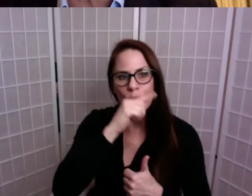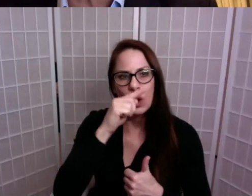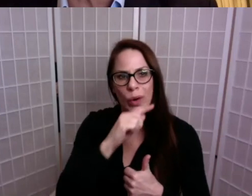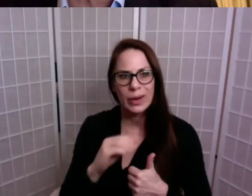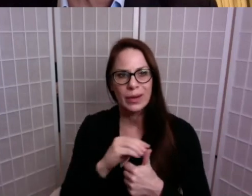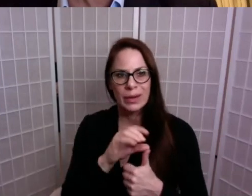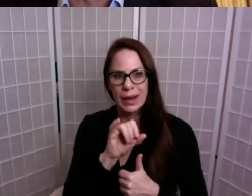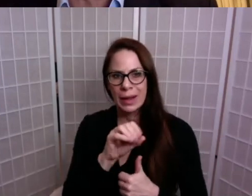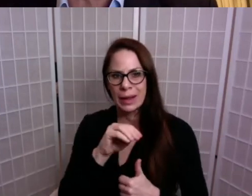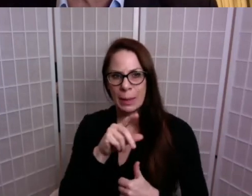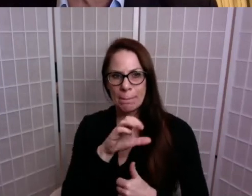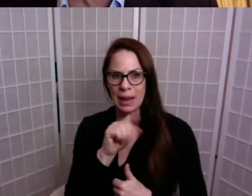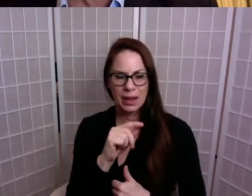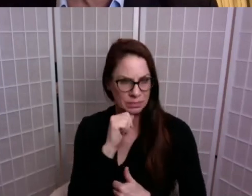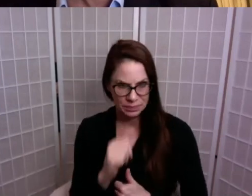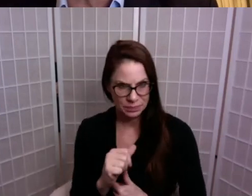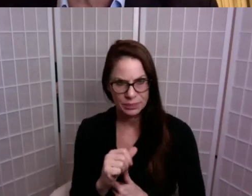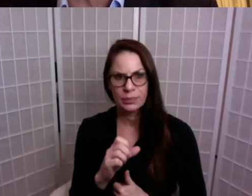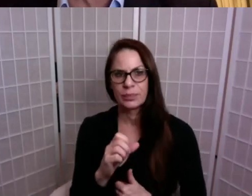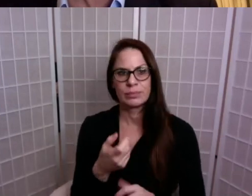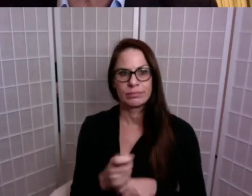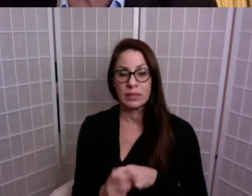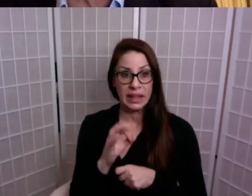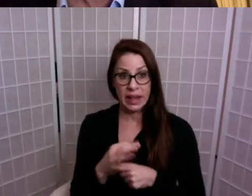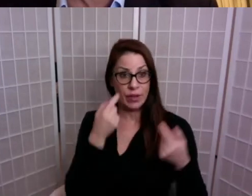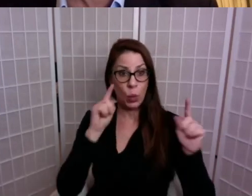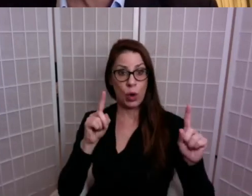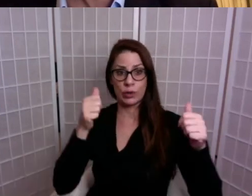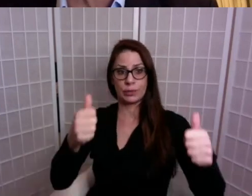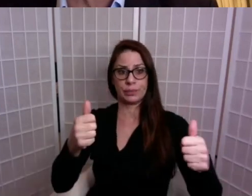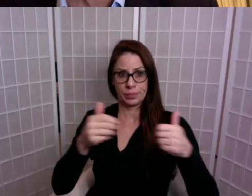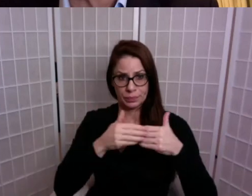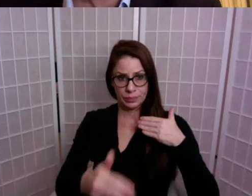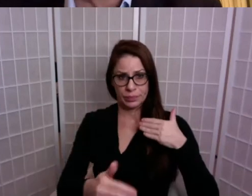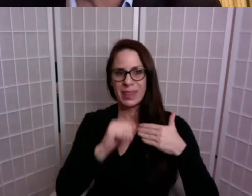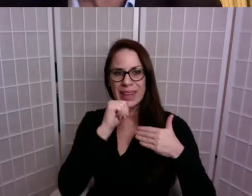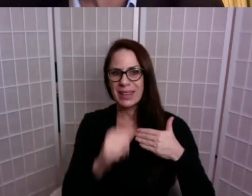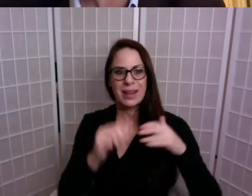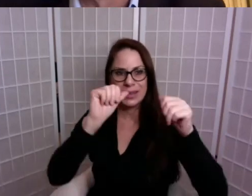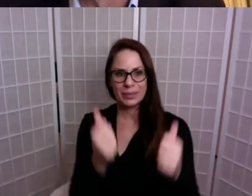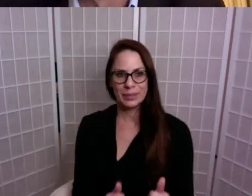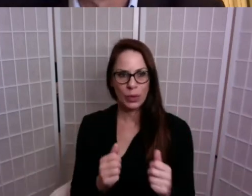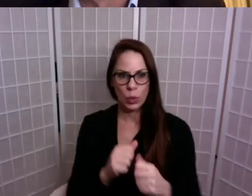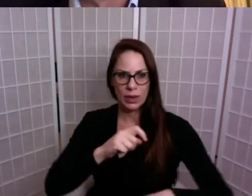wears out. So generally, if it works, and it doesn't get worse with time.